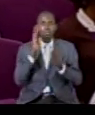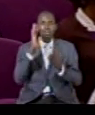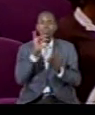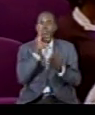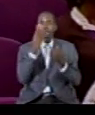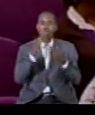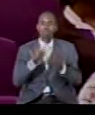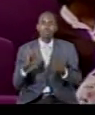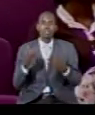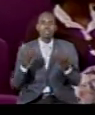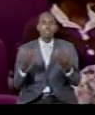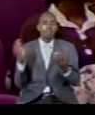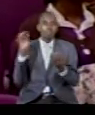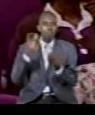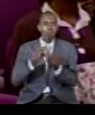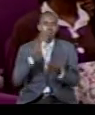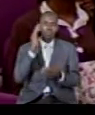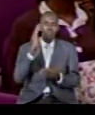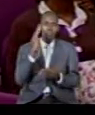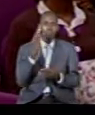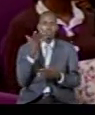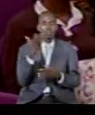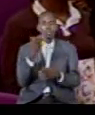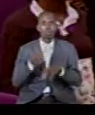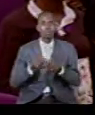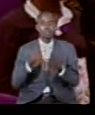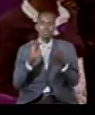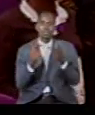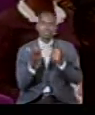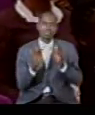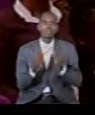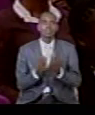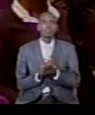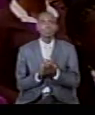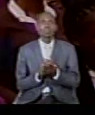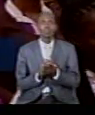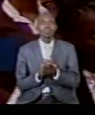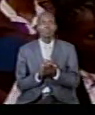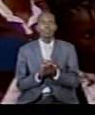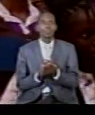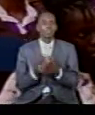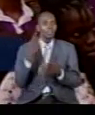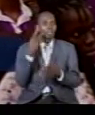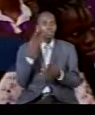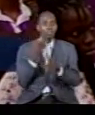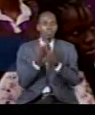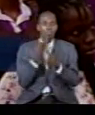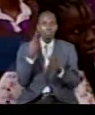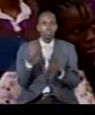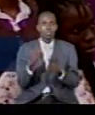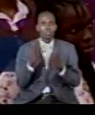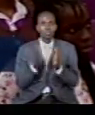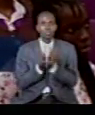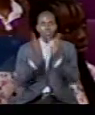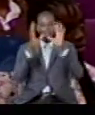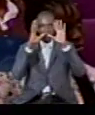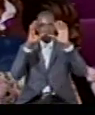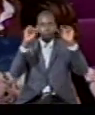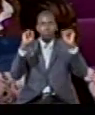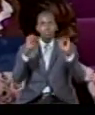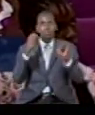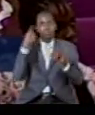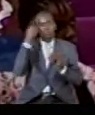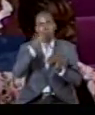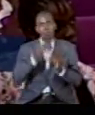media for another testimony. From the social media, precisely the GS Facebook page, James